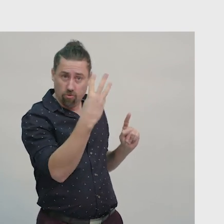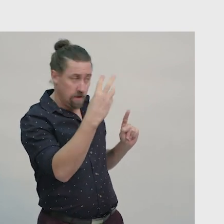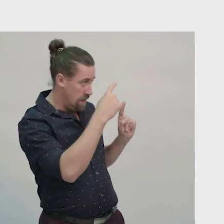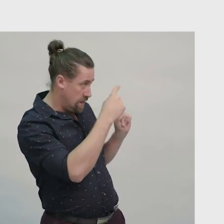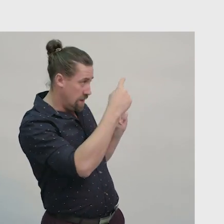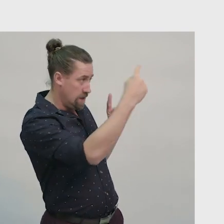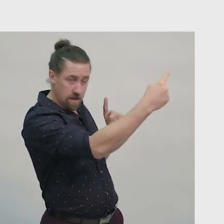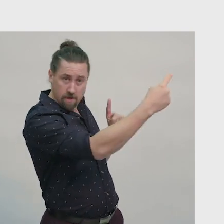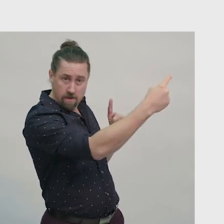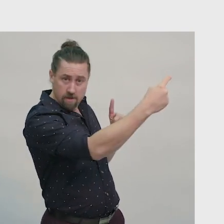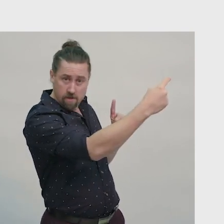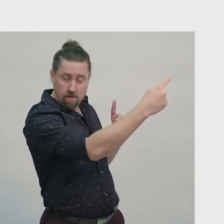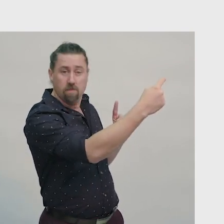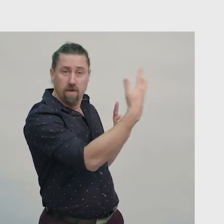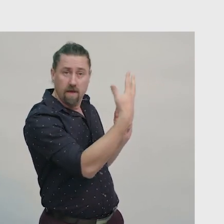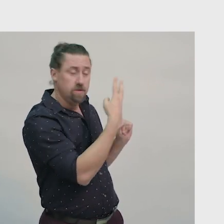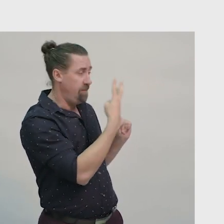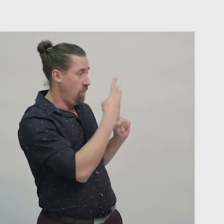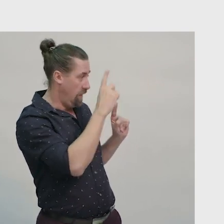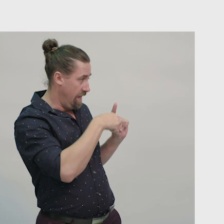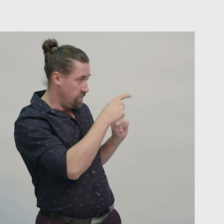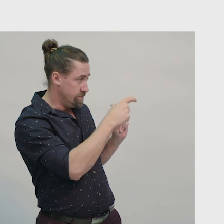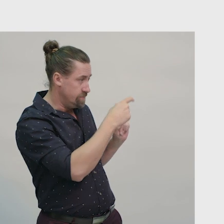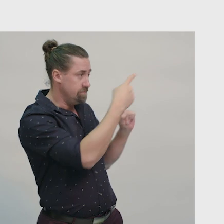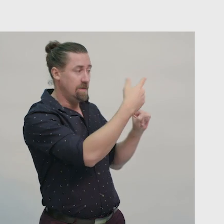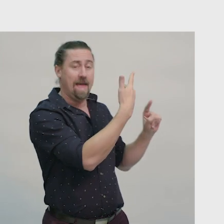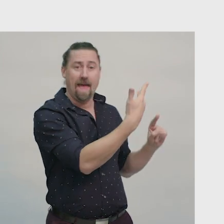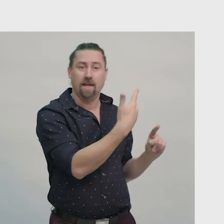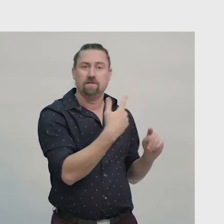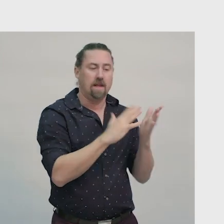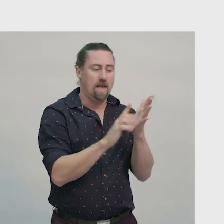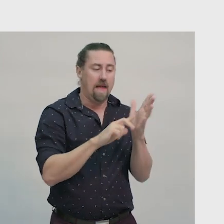4,863 into its place value parts is